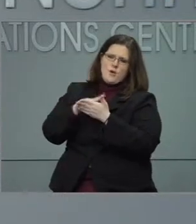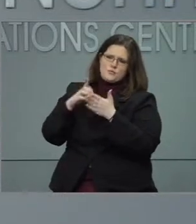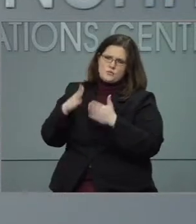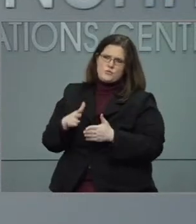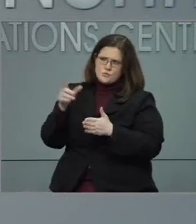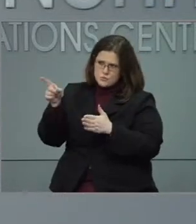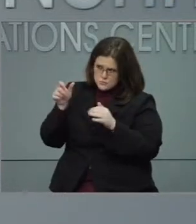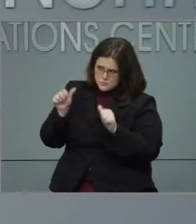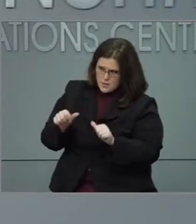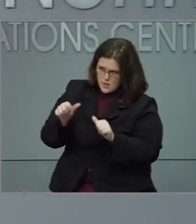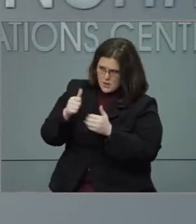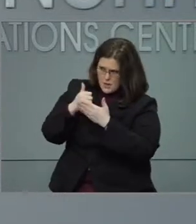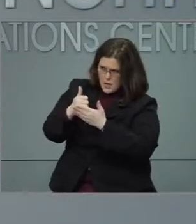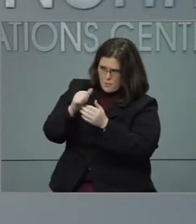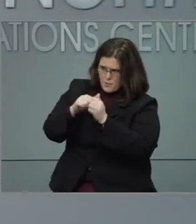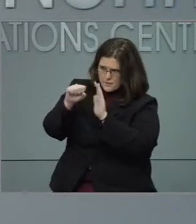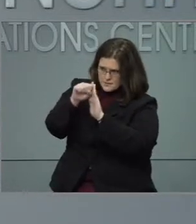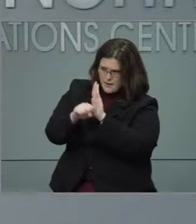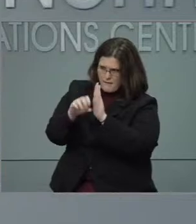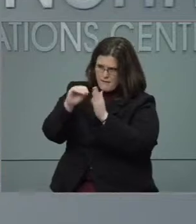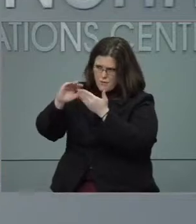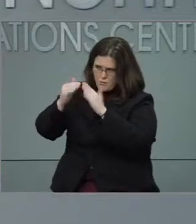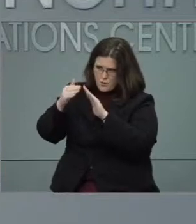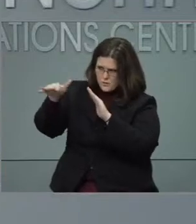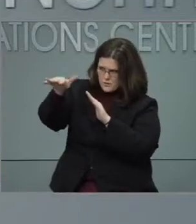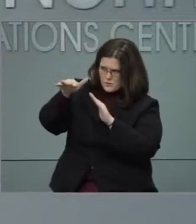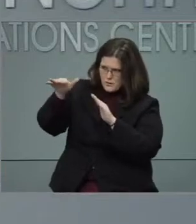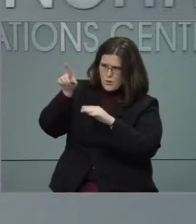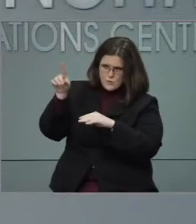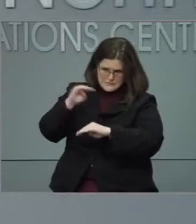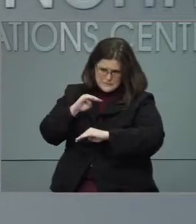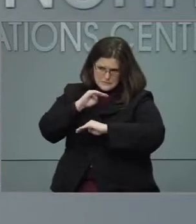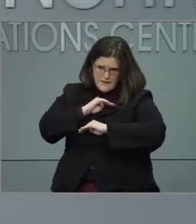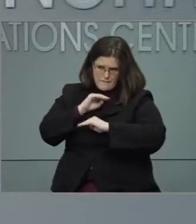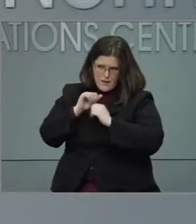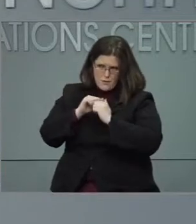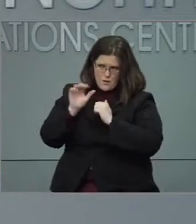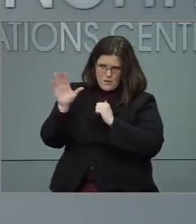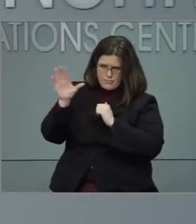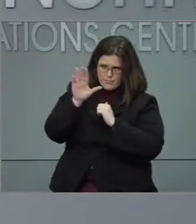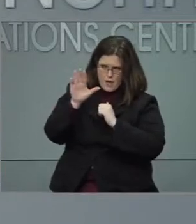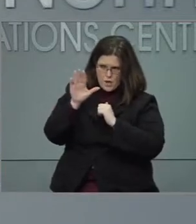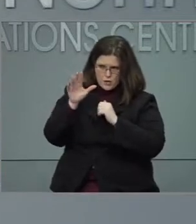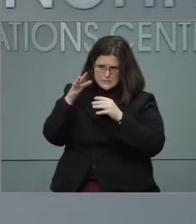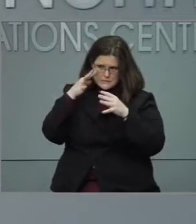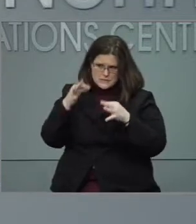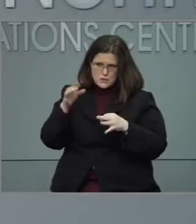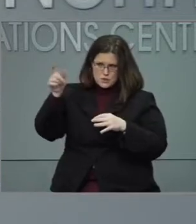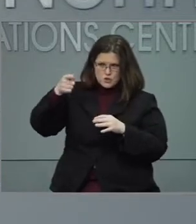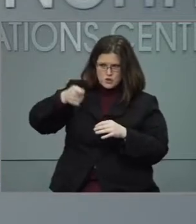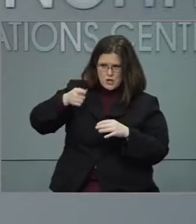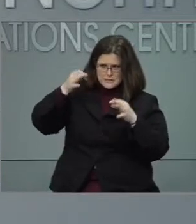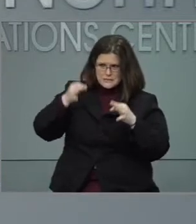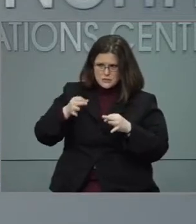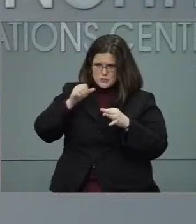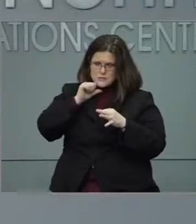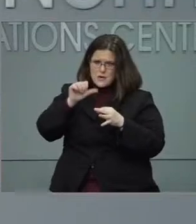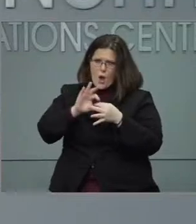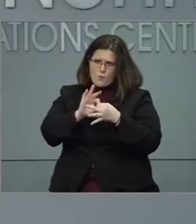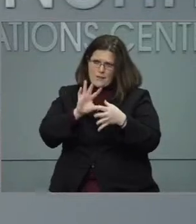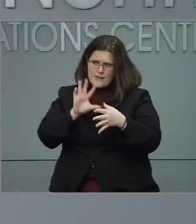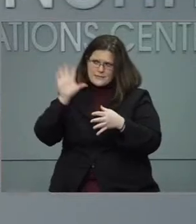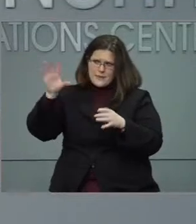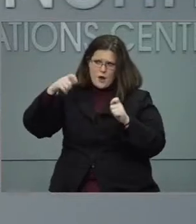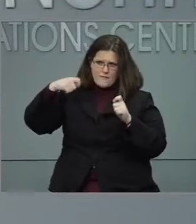the community and the state investigation? And are you satisfied with the judge's decision today not to immediately release the video?